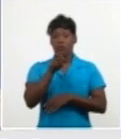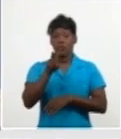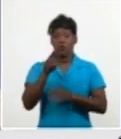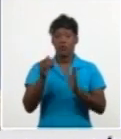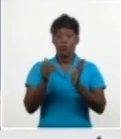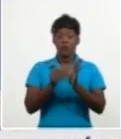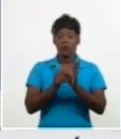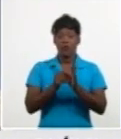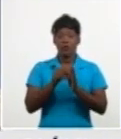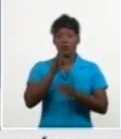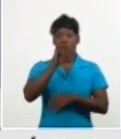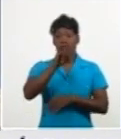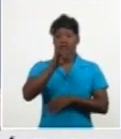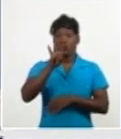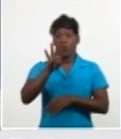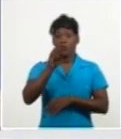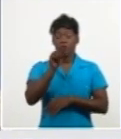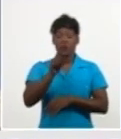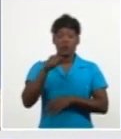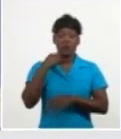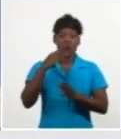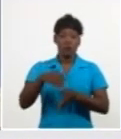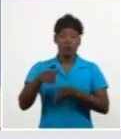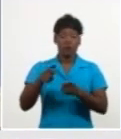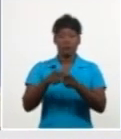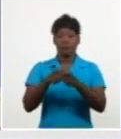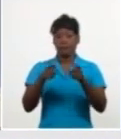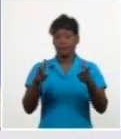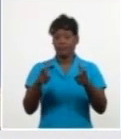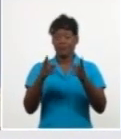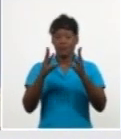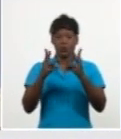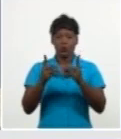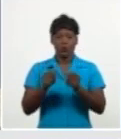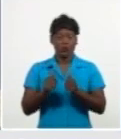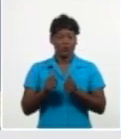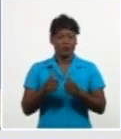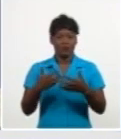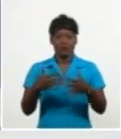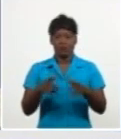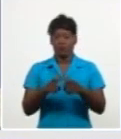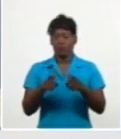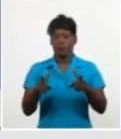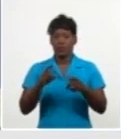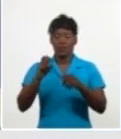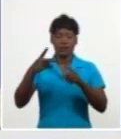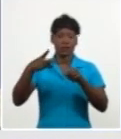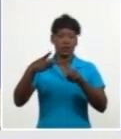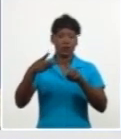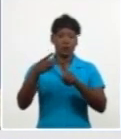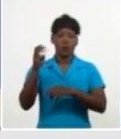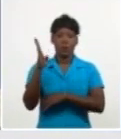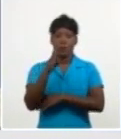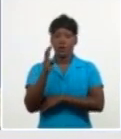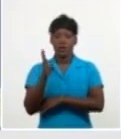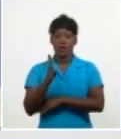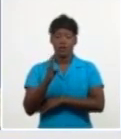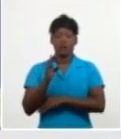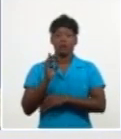112,924 deaths. In second place, Brazil follows with